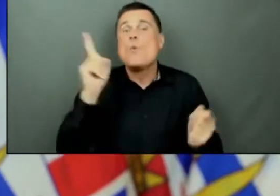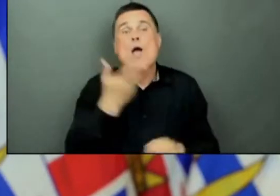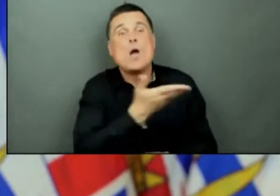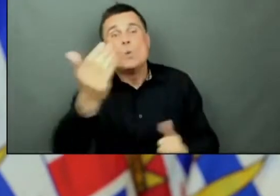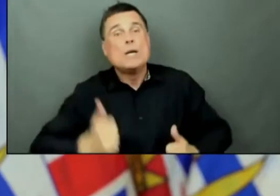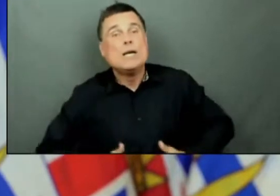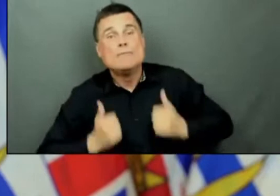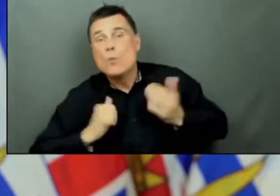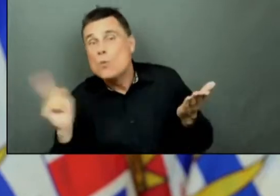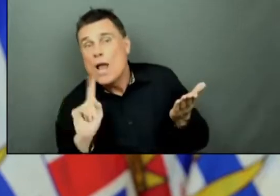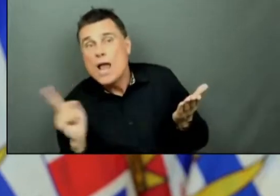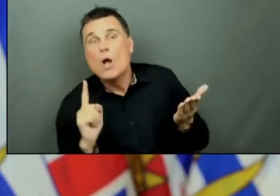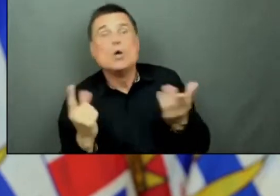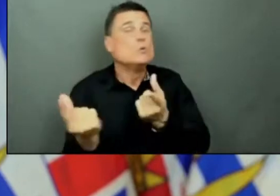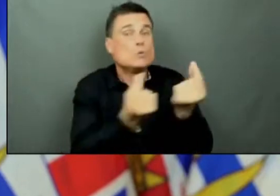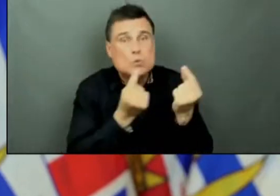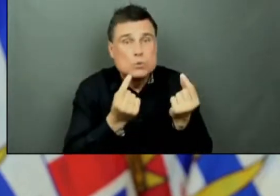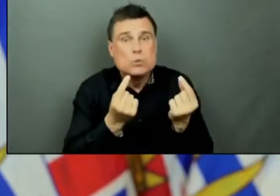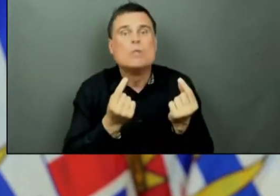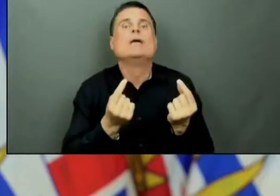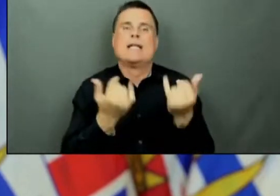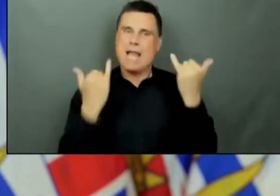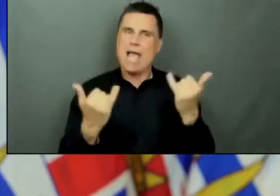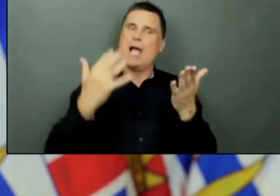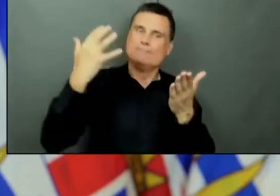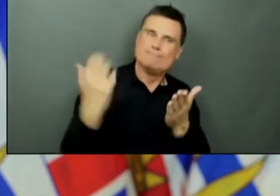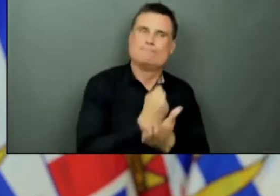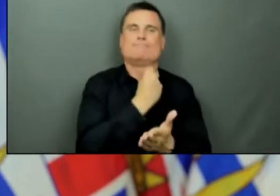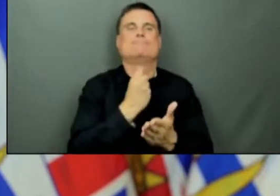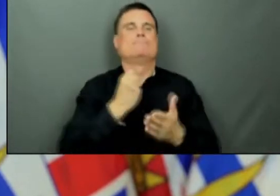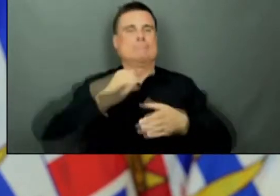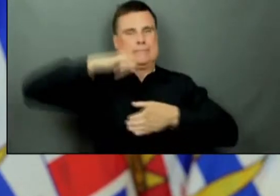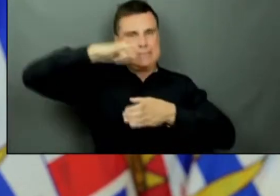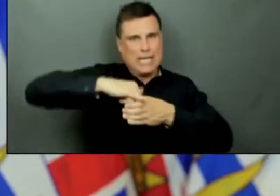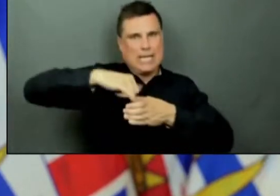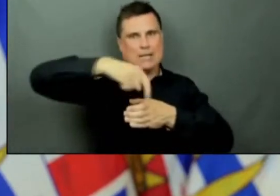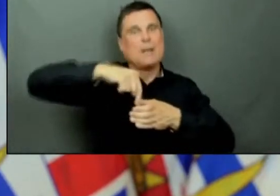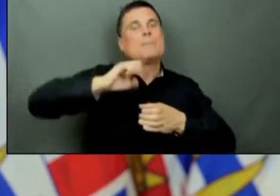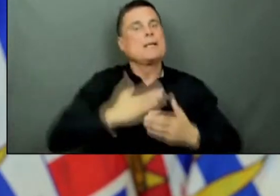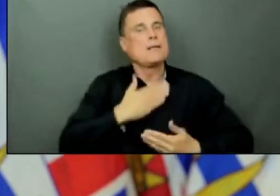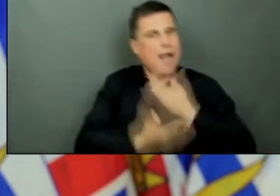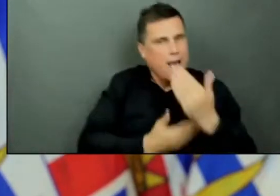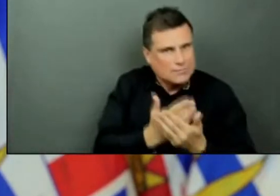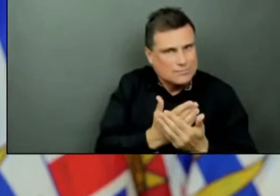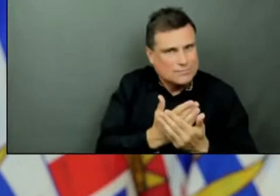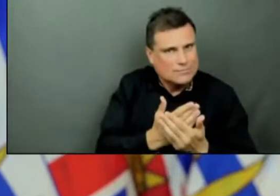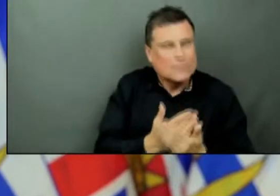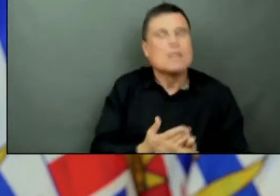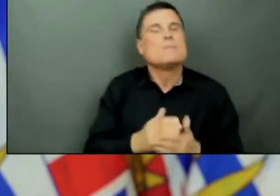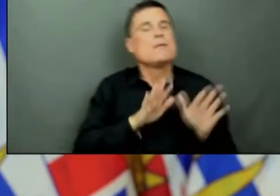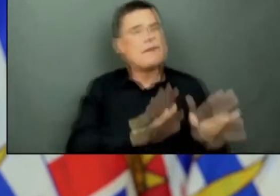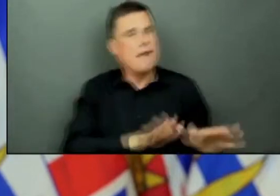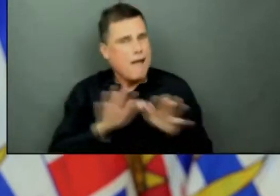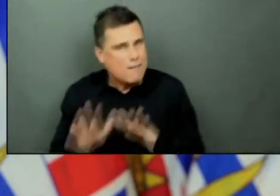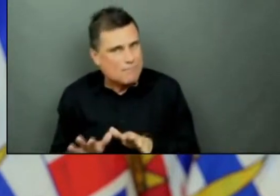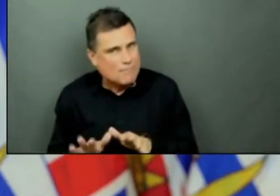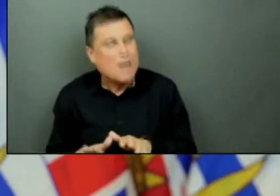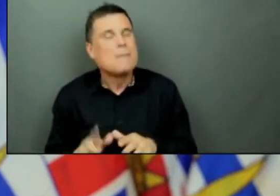our time to continue to be kind, to be calm, and to be safe. Thank you.